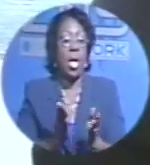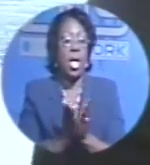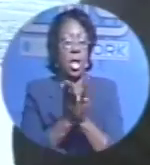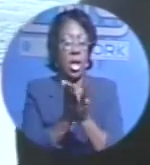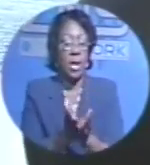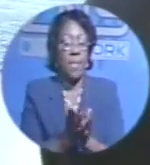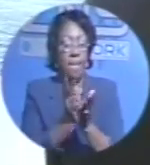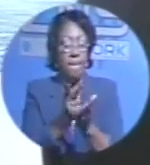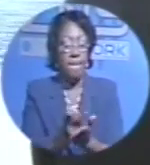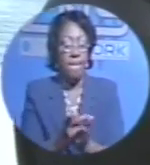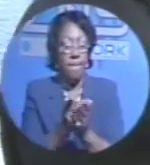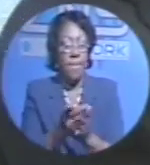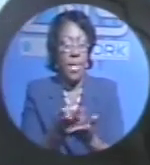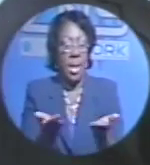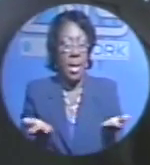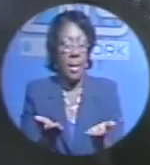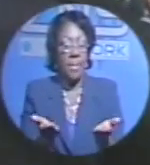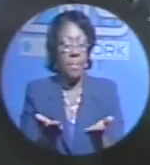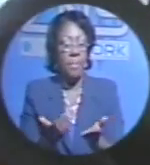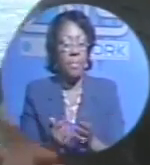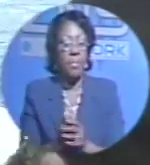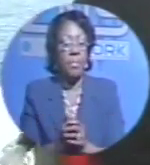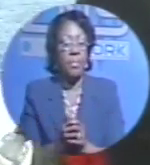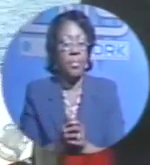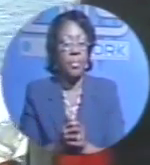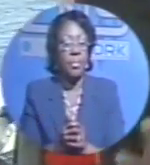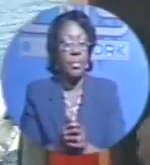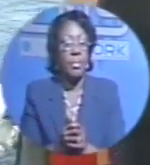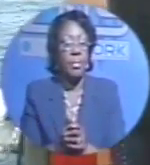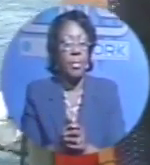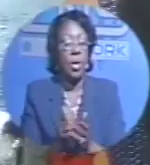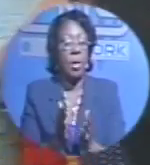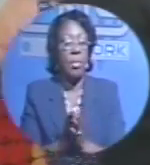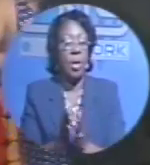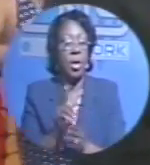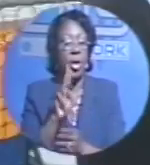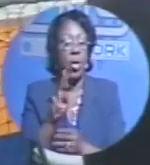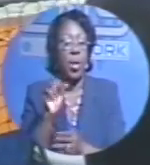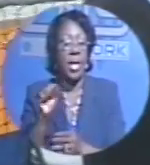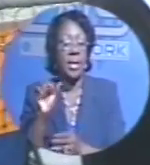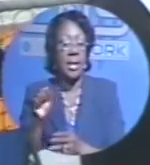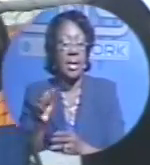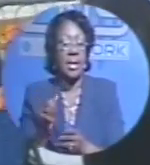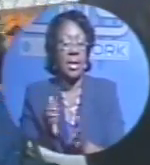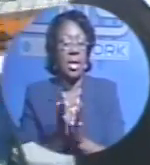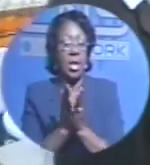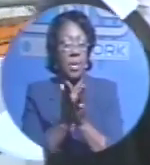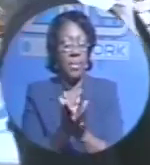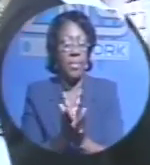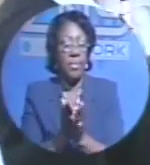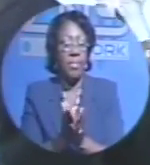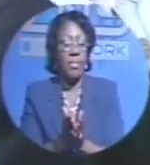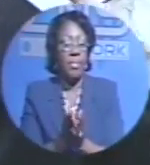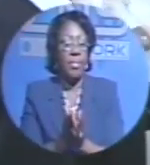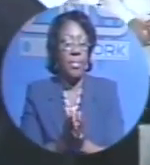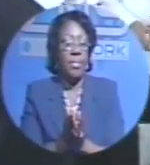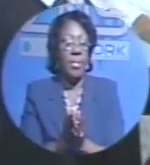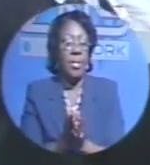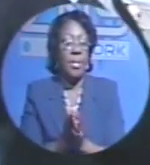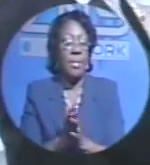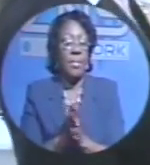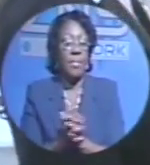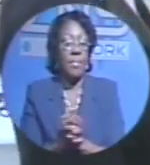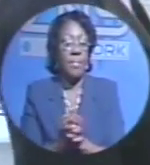with a reception in Nassau Harbor at the Prince George Wharf on board the USS Anzio, a military vessel based in